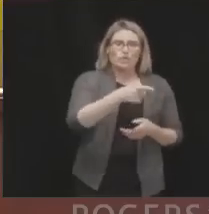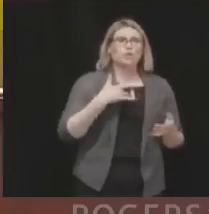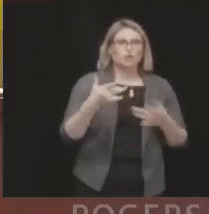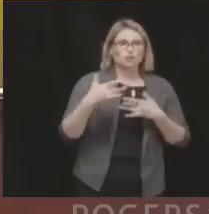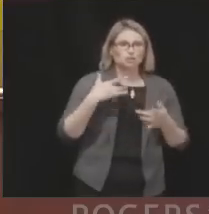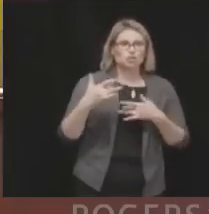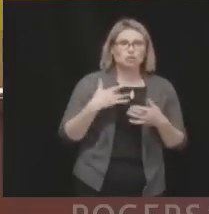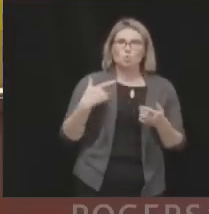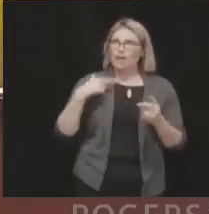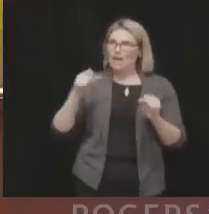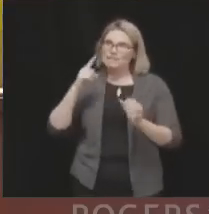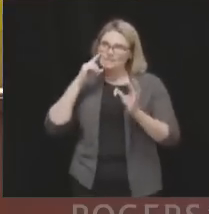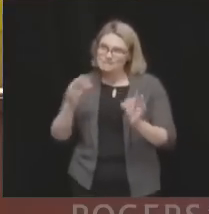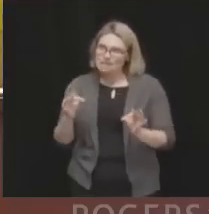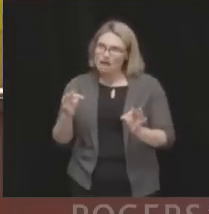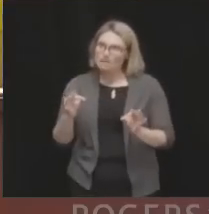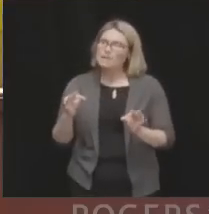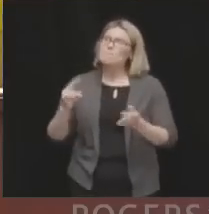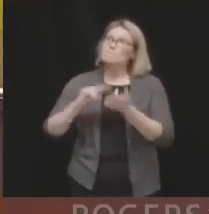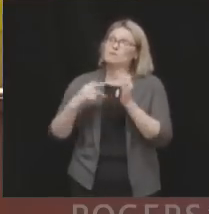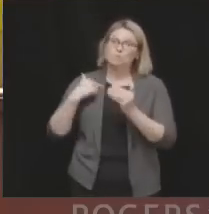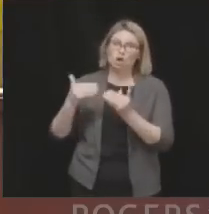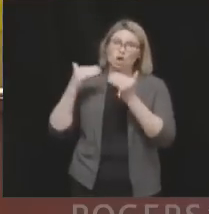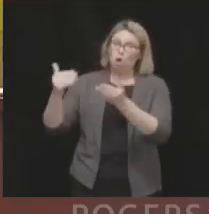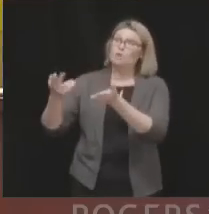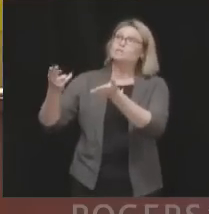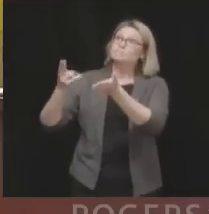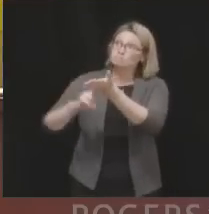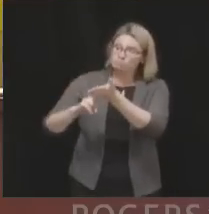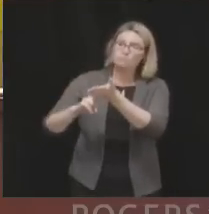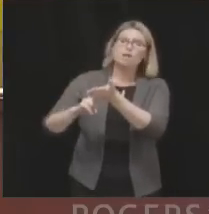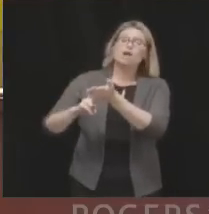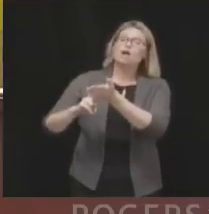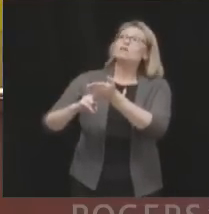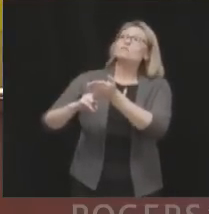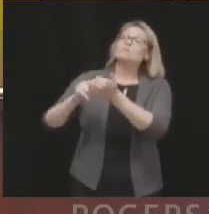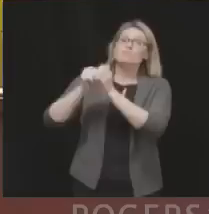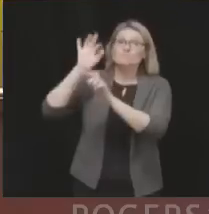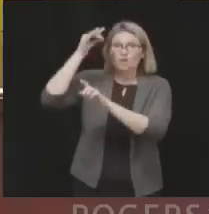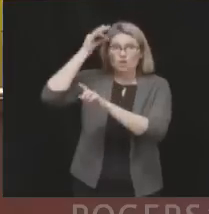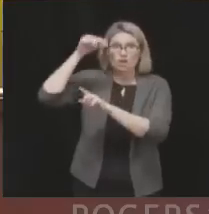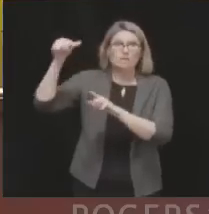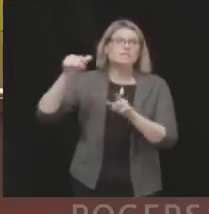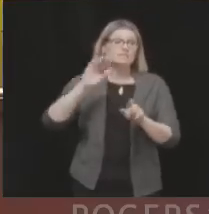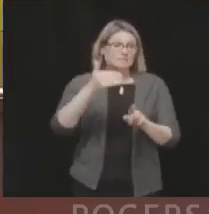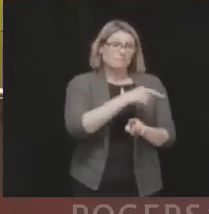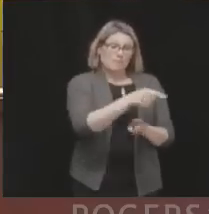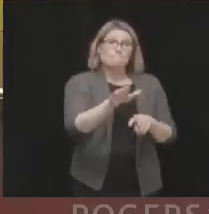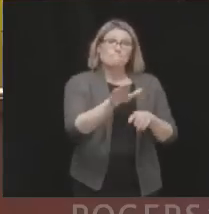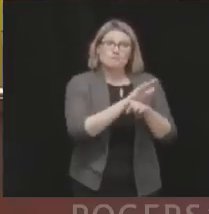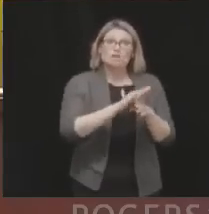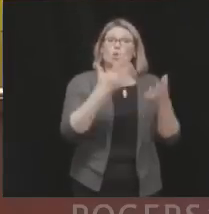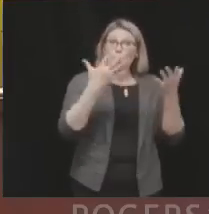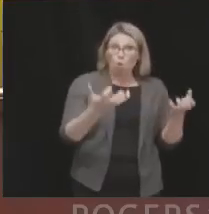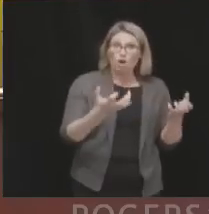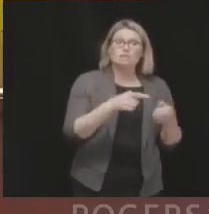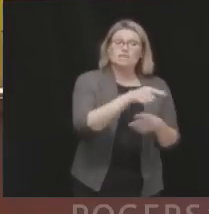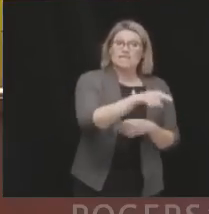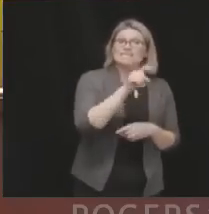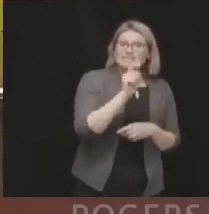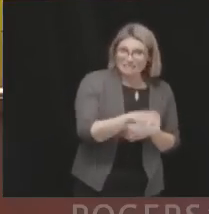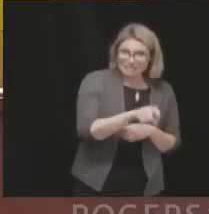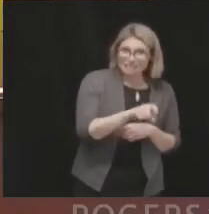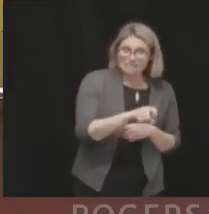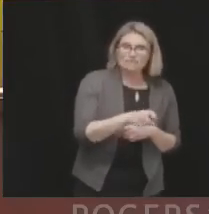this is one of them that we will participate in. Thank you, Premier. Thank you, Mr. Harris. I was a little trigger happy, folks,